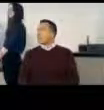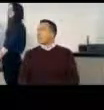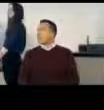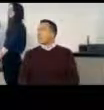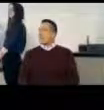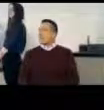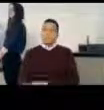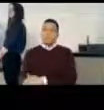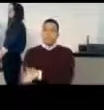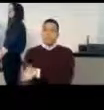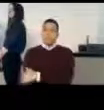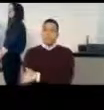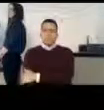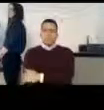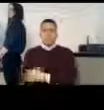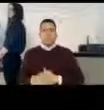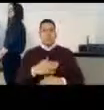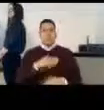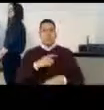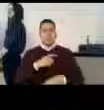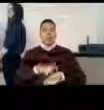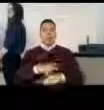So our time is gone, but